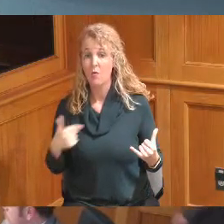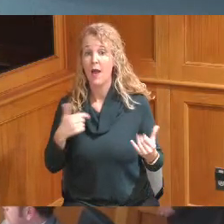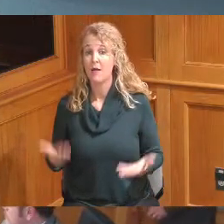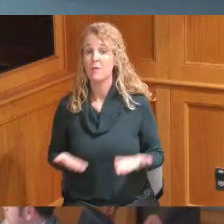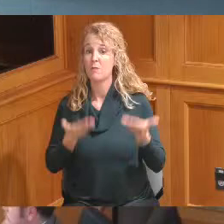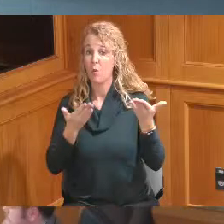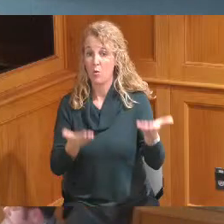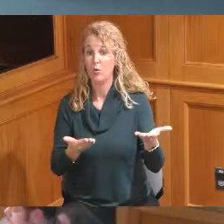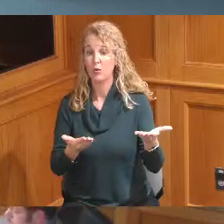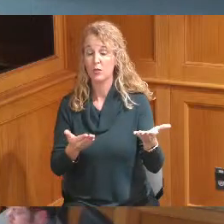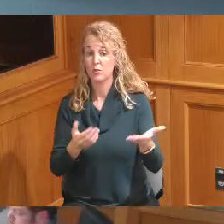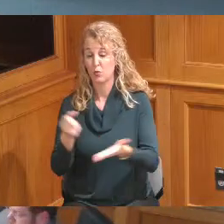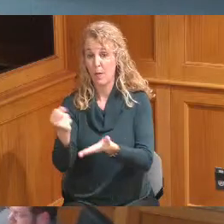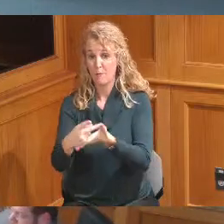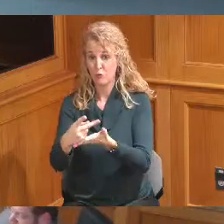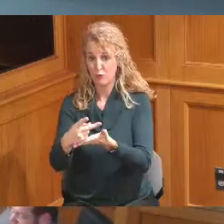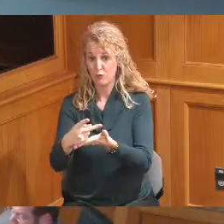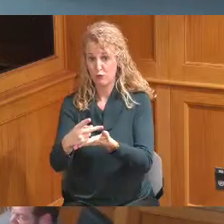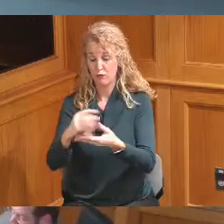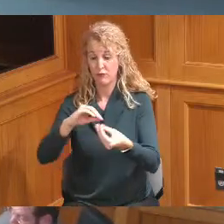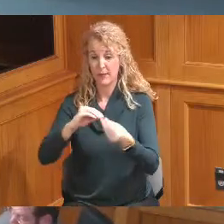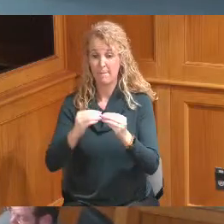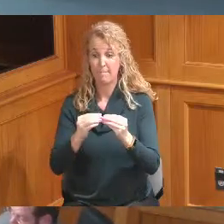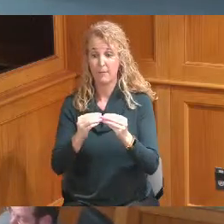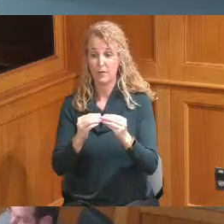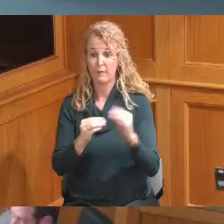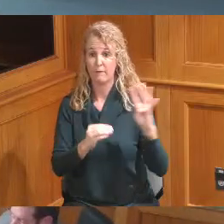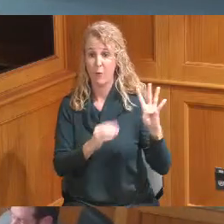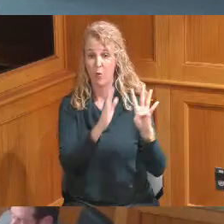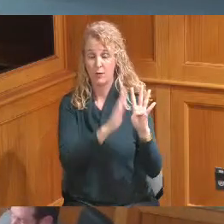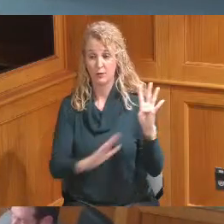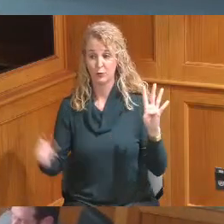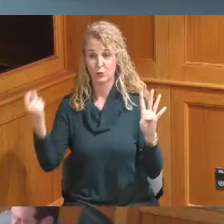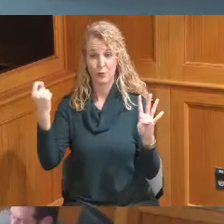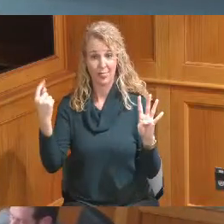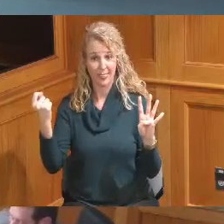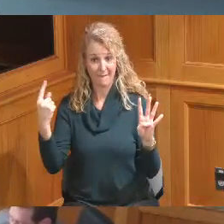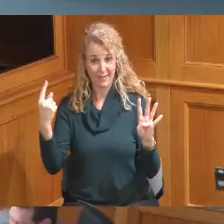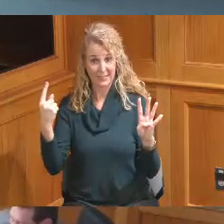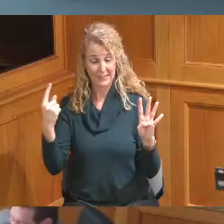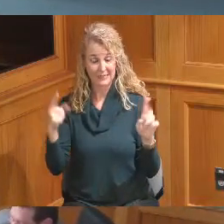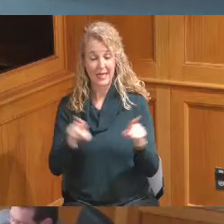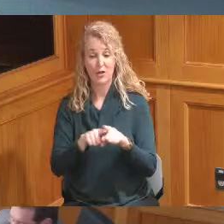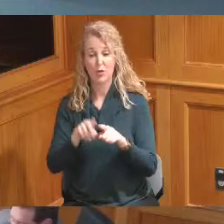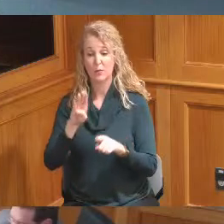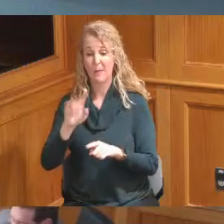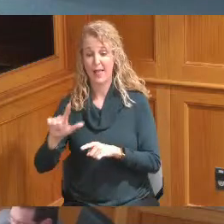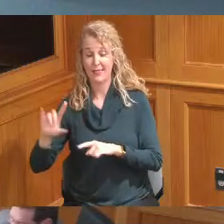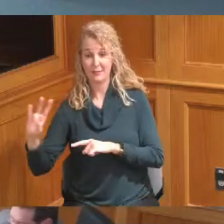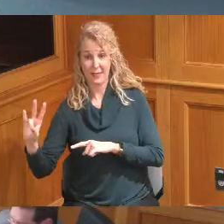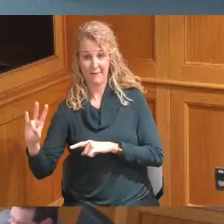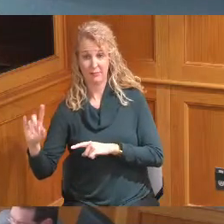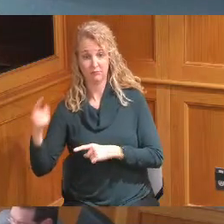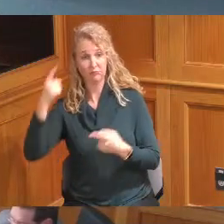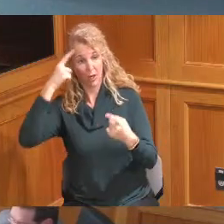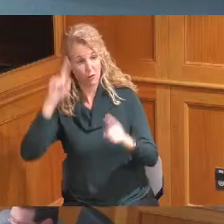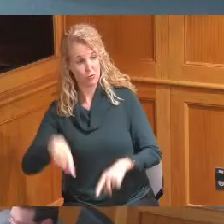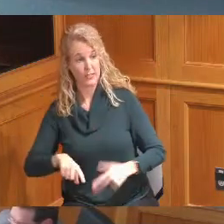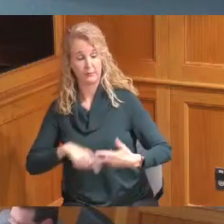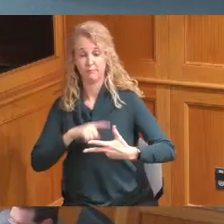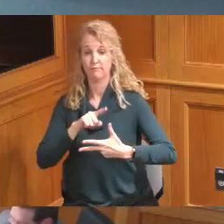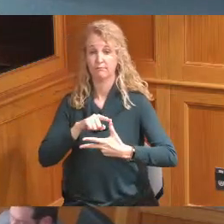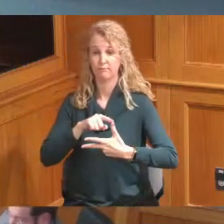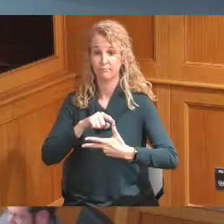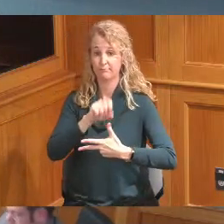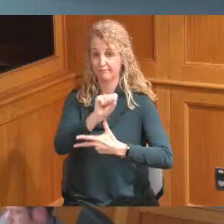a motion to approve items 4 through 11 and by leak 7. Second. Commissioner